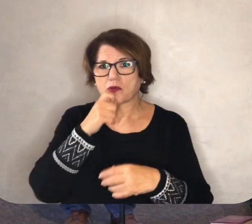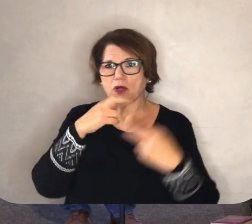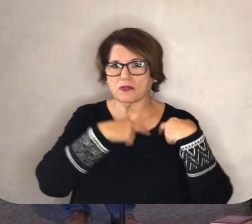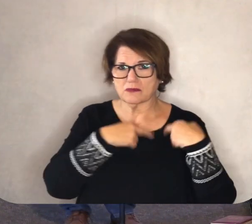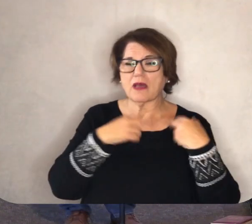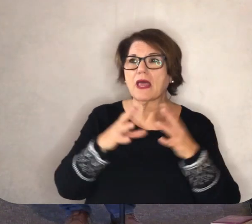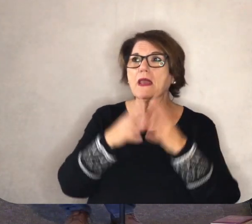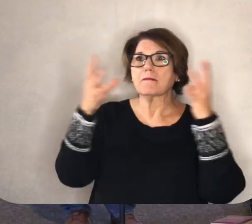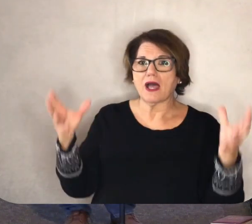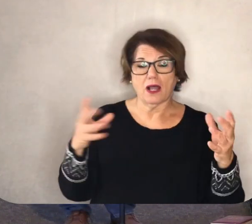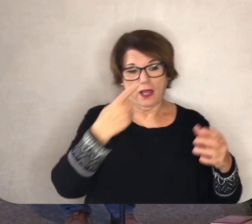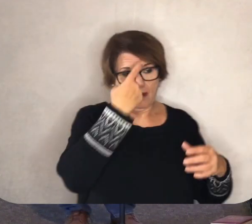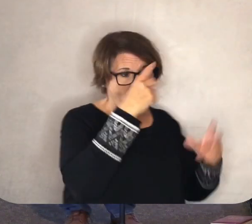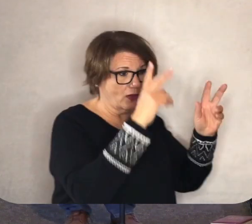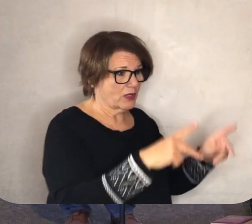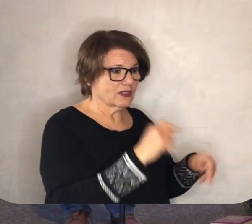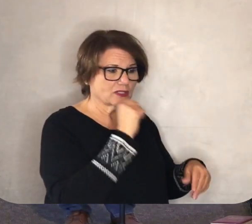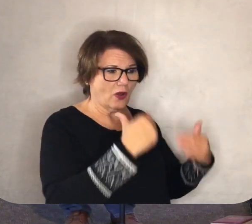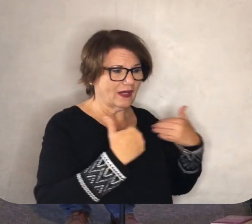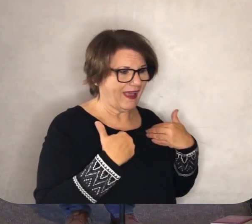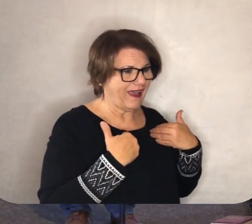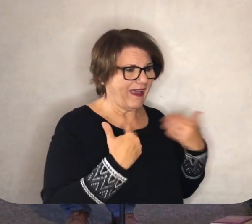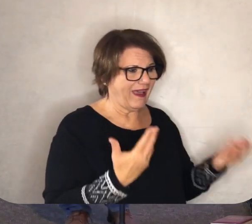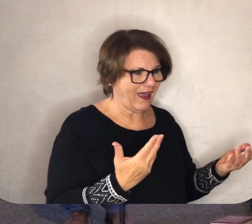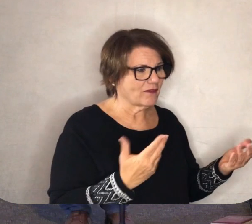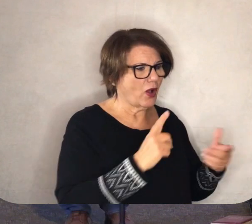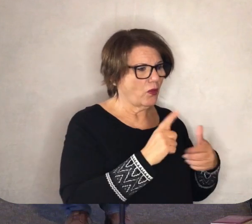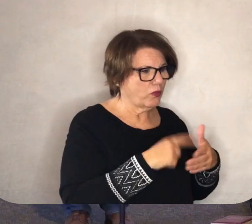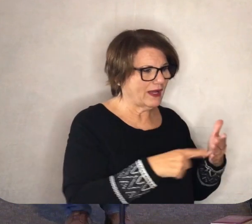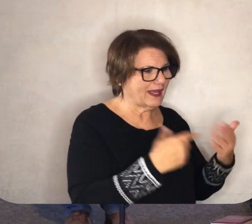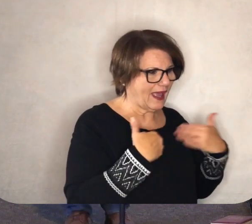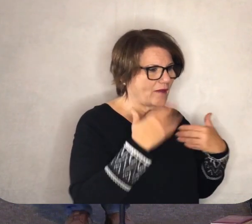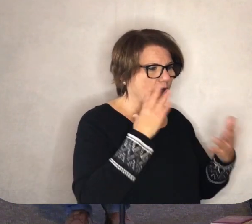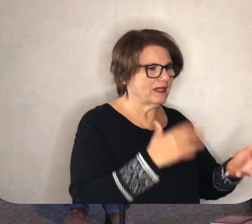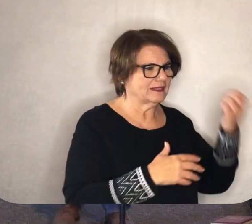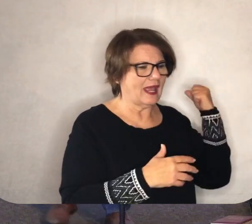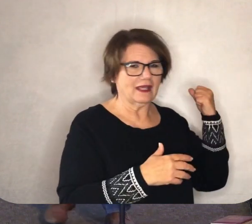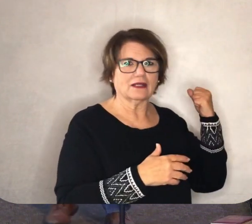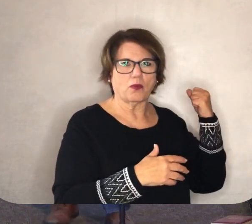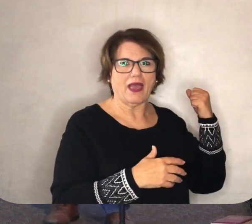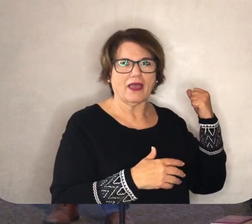abundance. But for the one who does not have, even what he does have will be taken away."